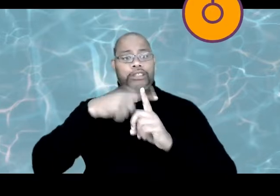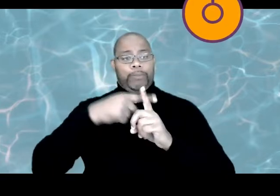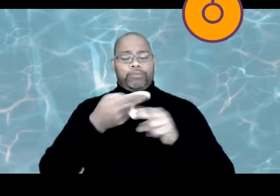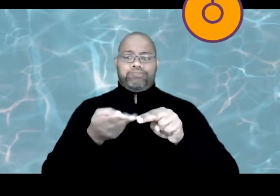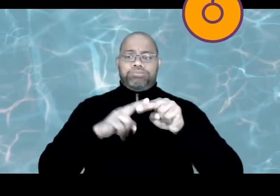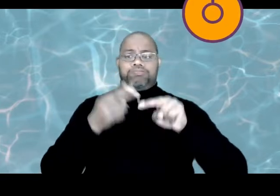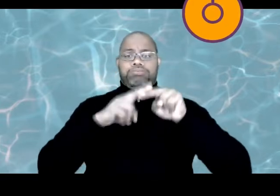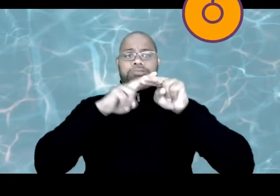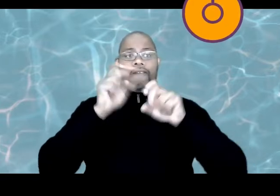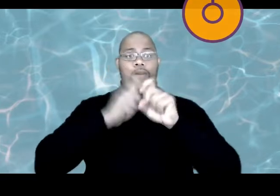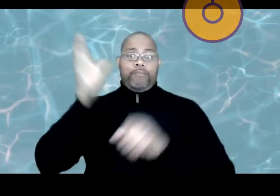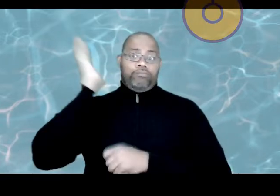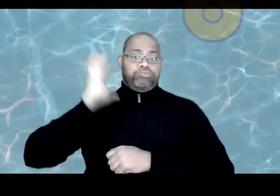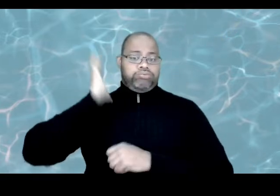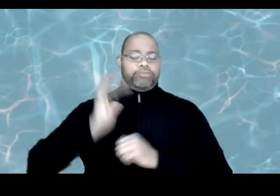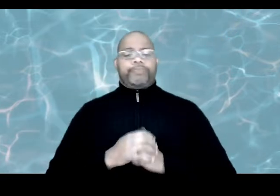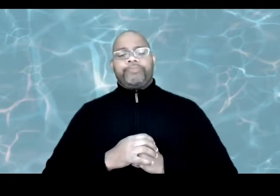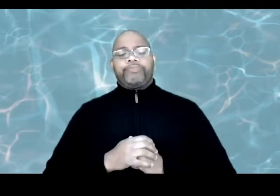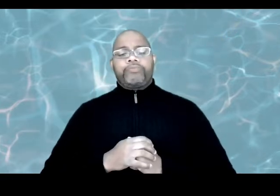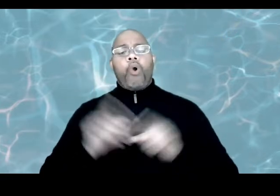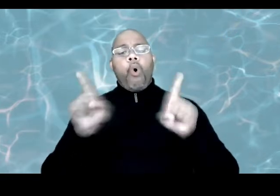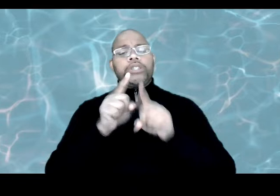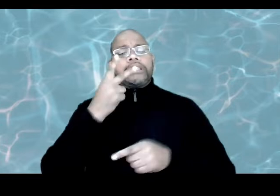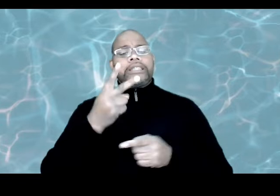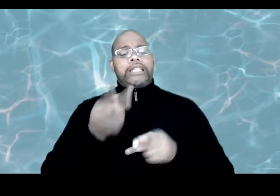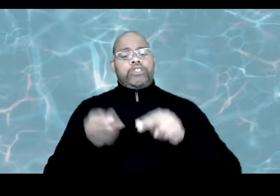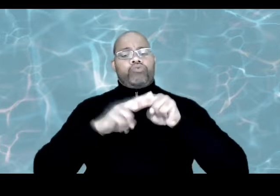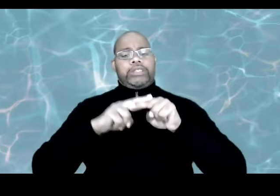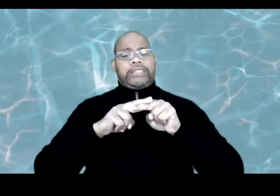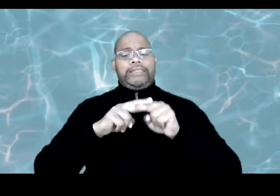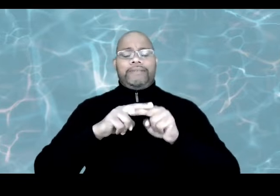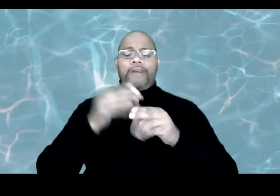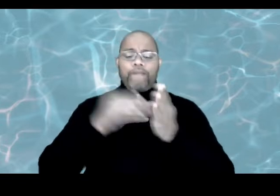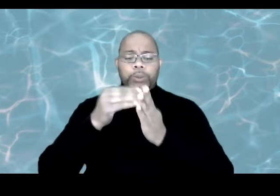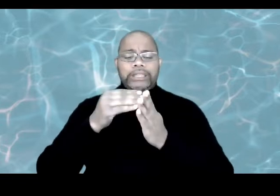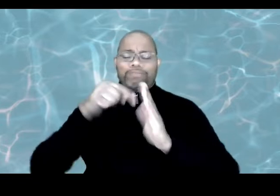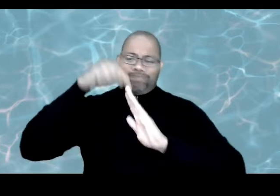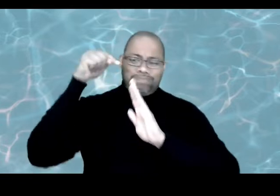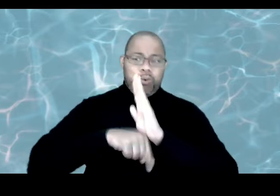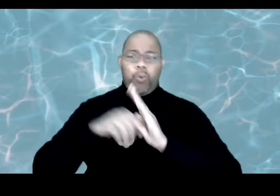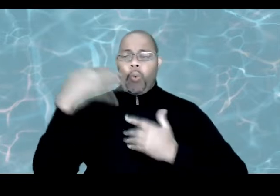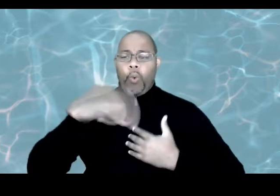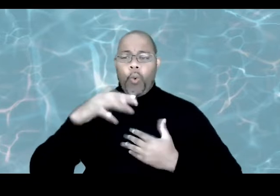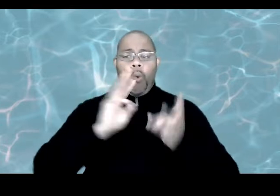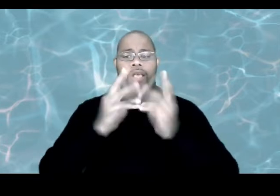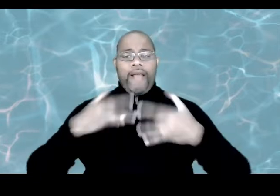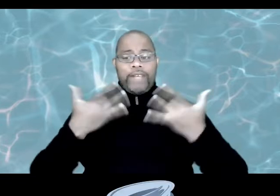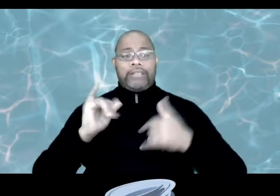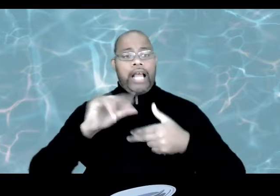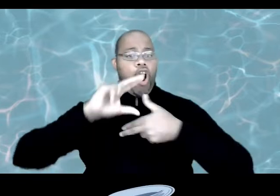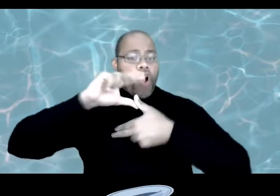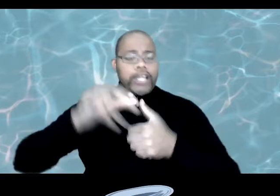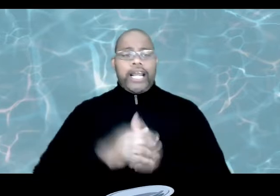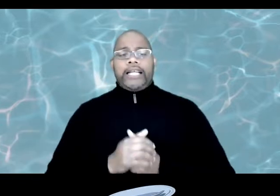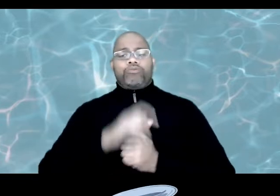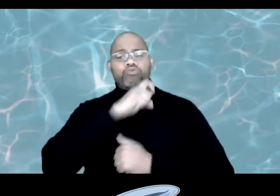average temperature increase from what it has been in the past. We're also seeing an increase in the frequency of extreme weather events. So events